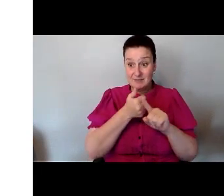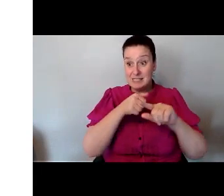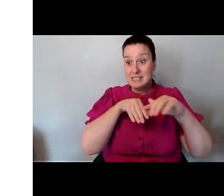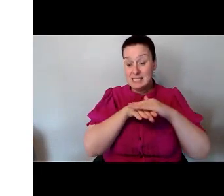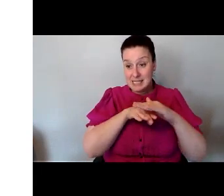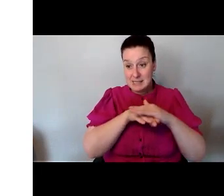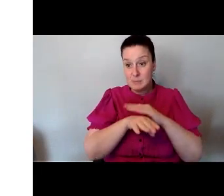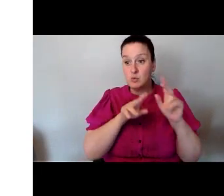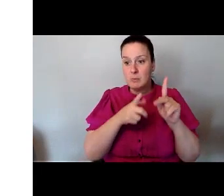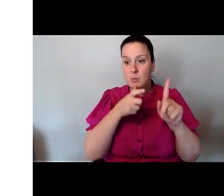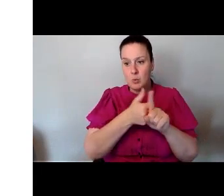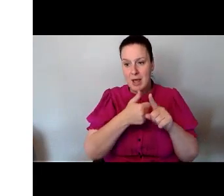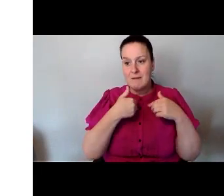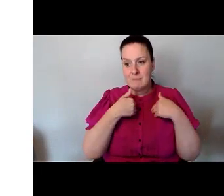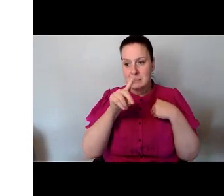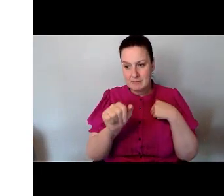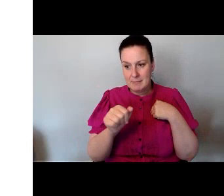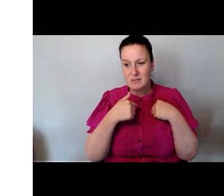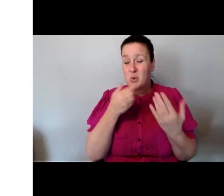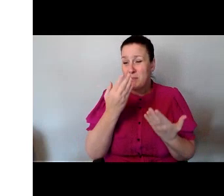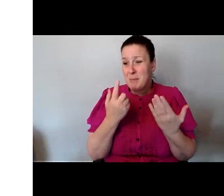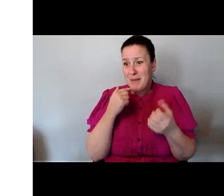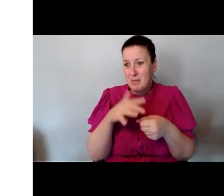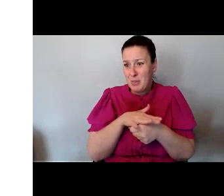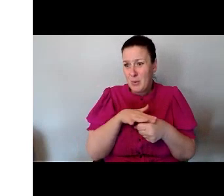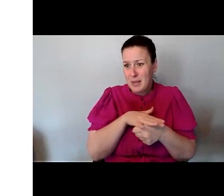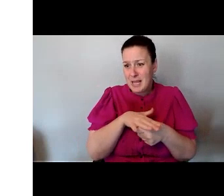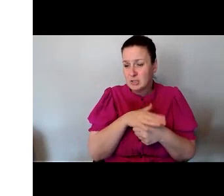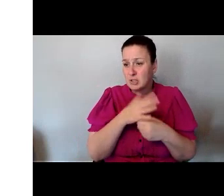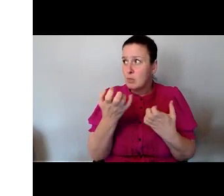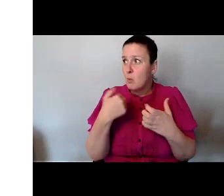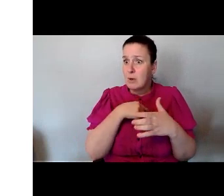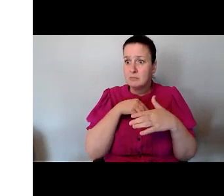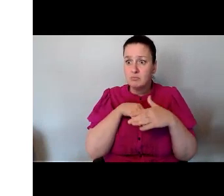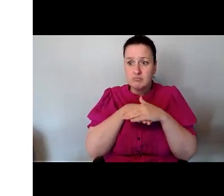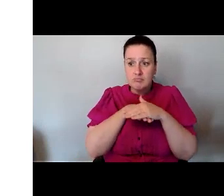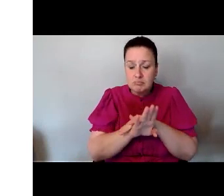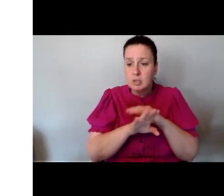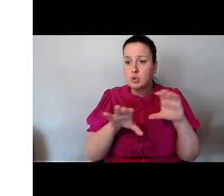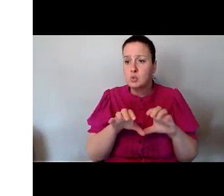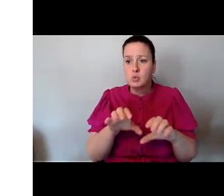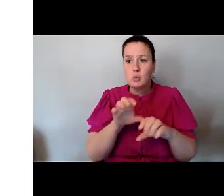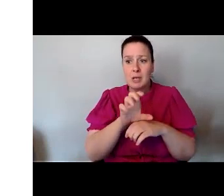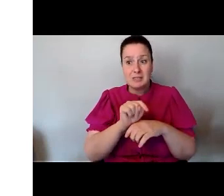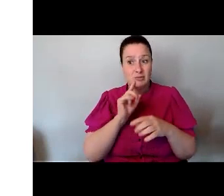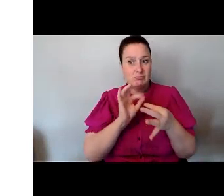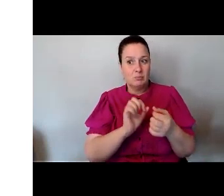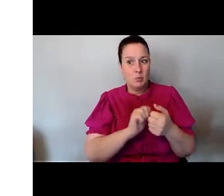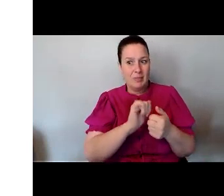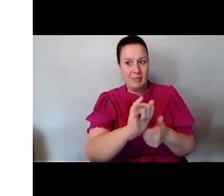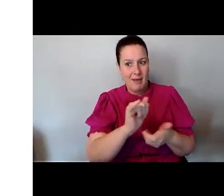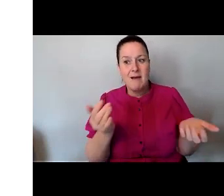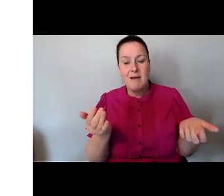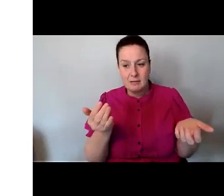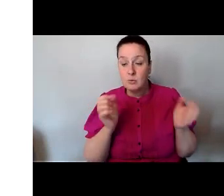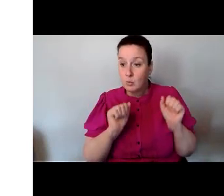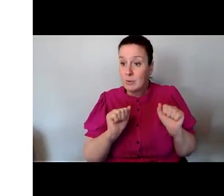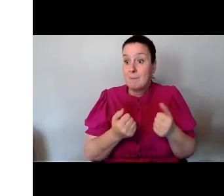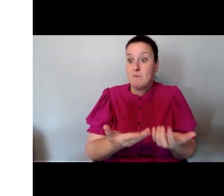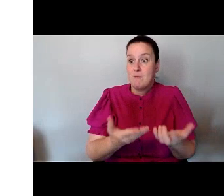individuals with disabilities. So maybe there's a location and they want us to come in and do a consultation on that. We can provide information